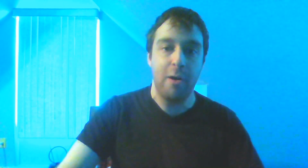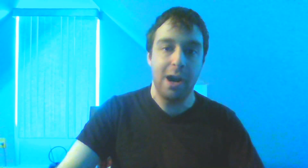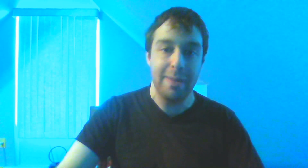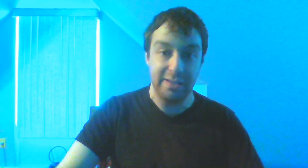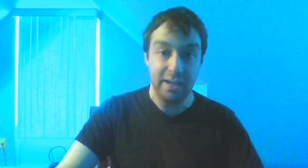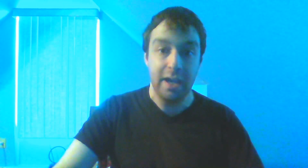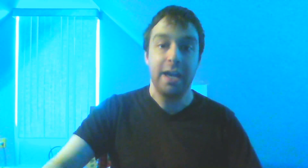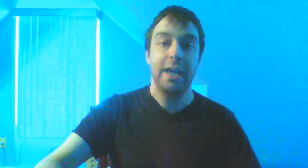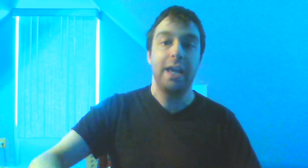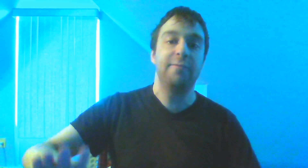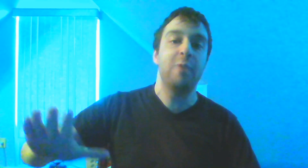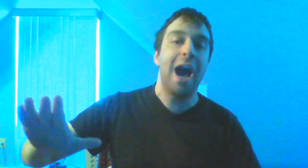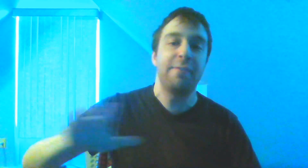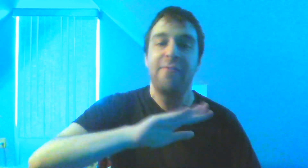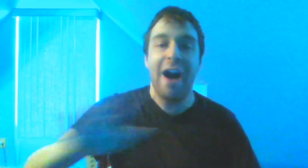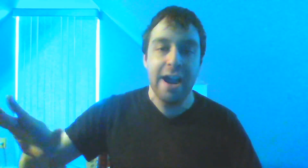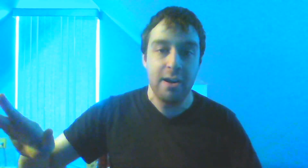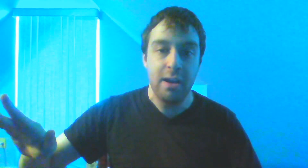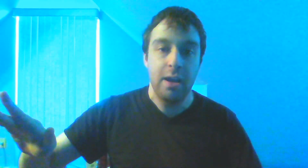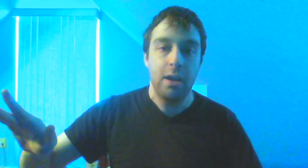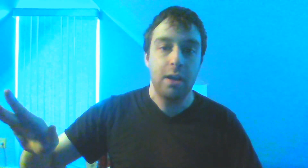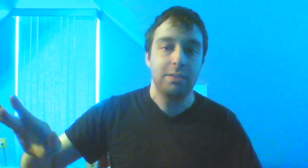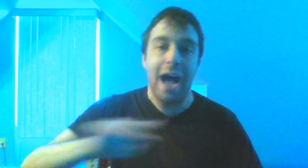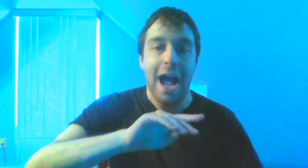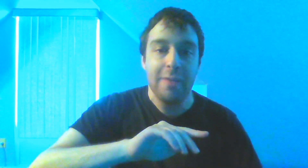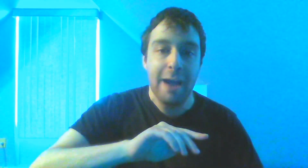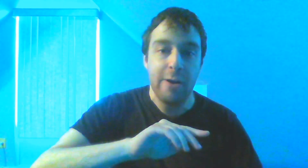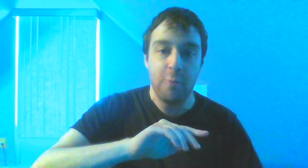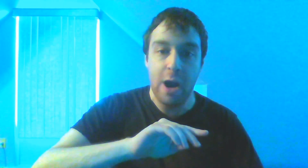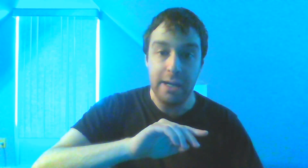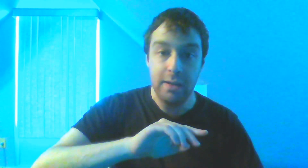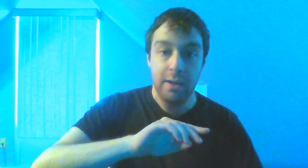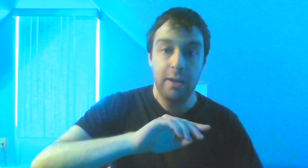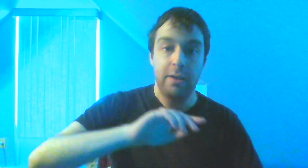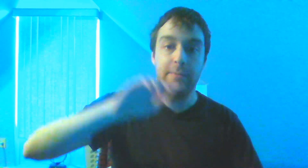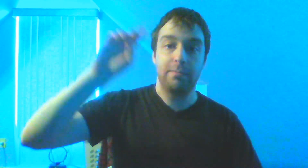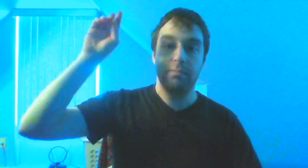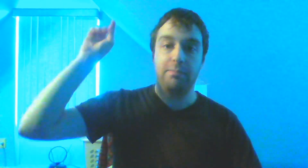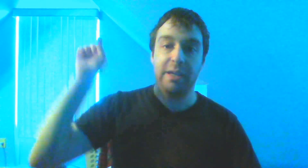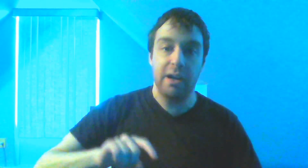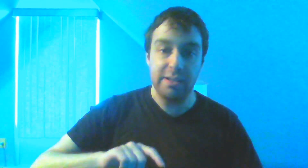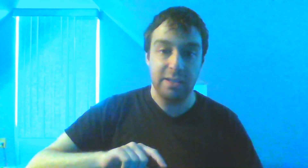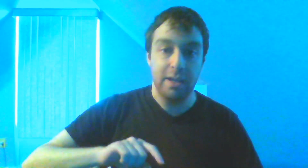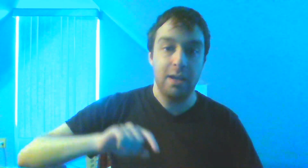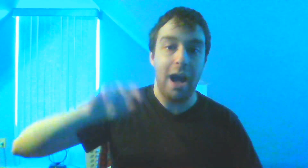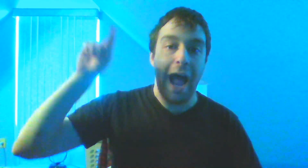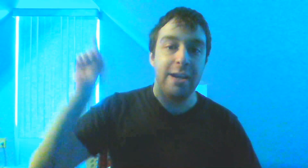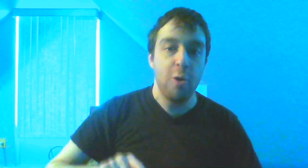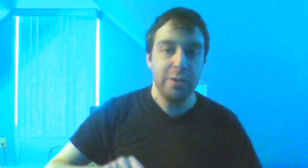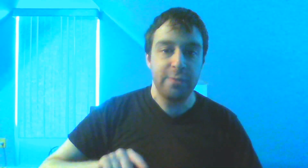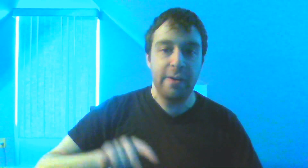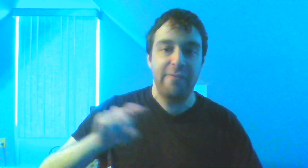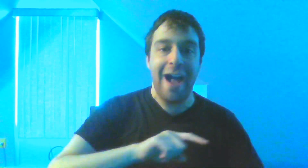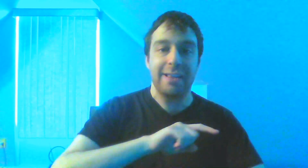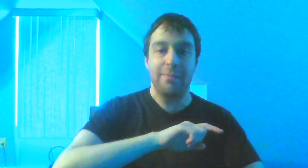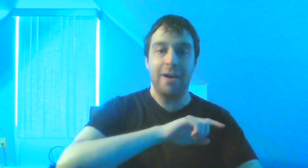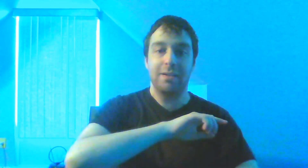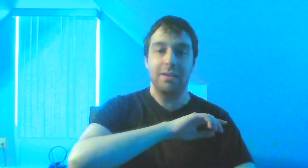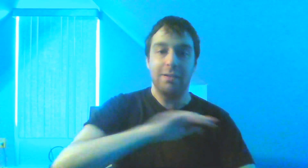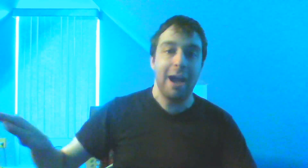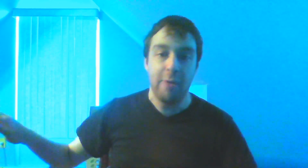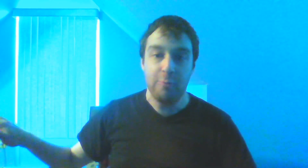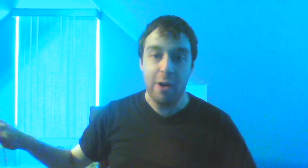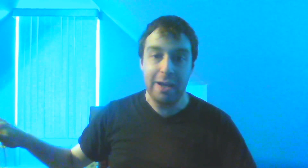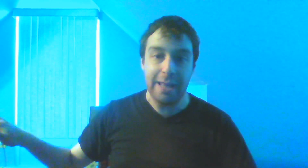fire department. If you have a fire, dial 911. Because I know this for a fact